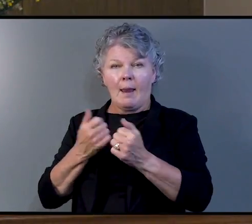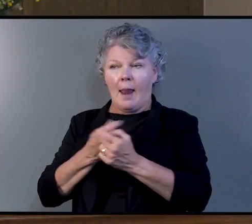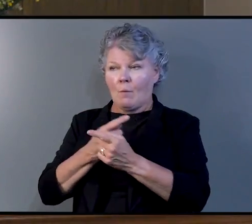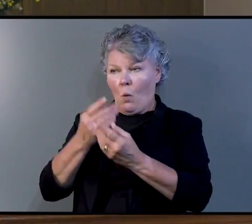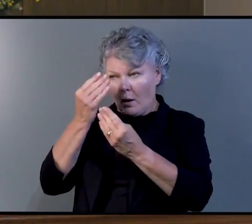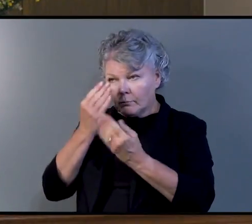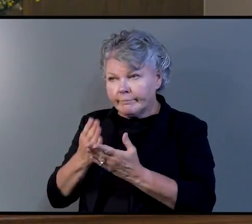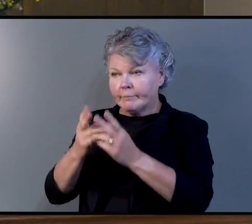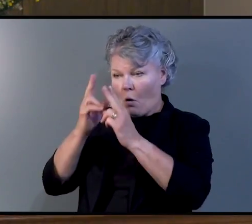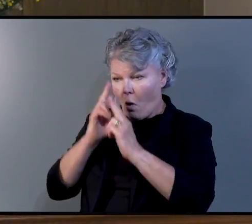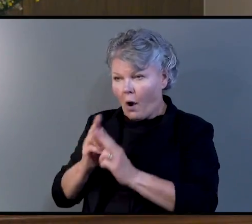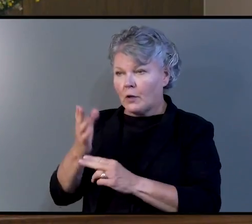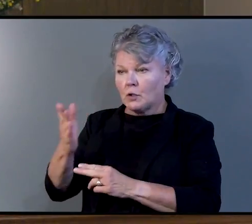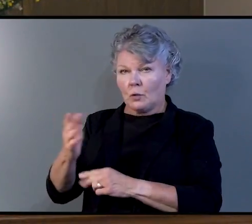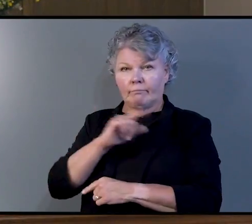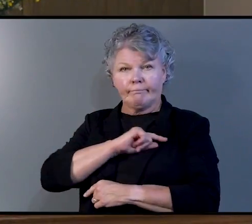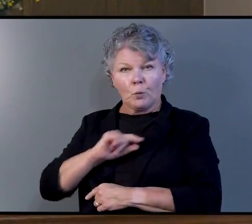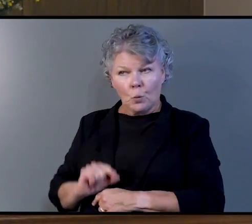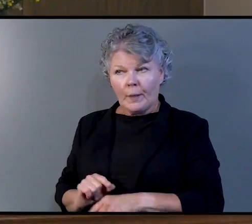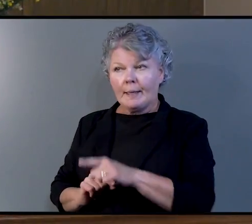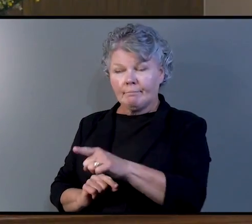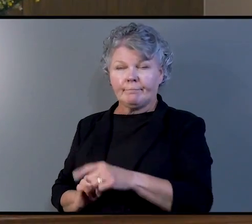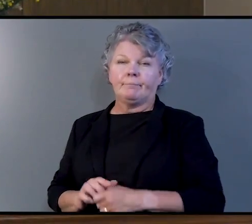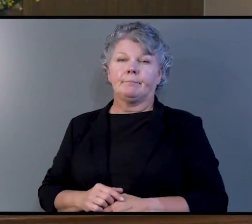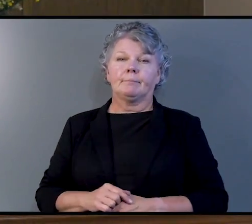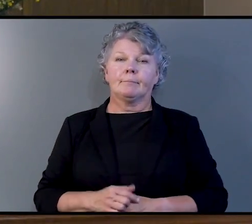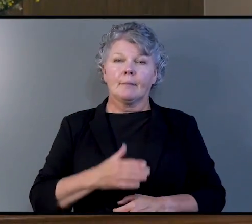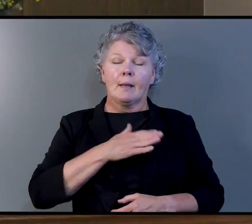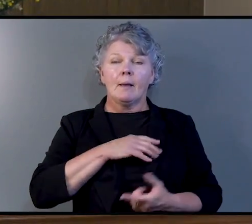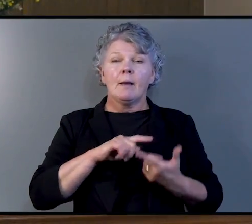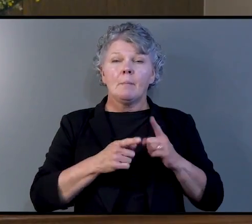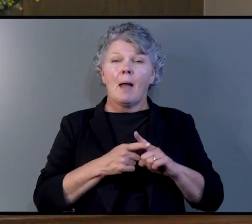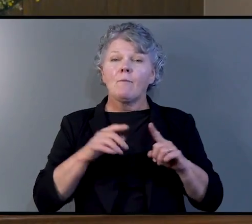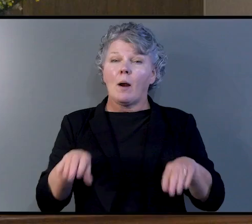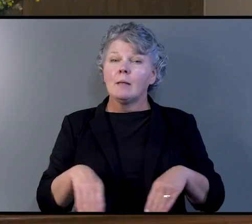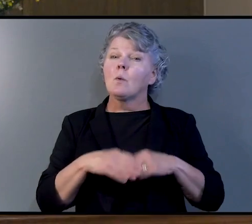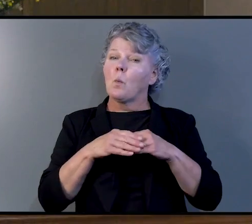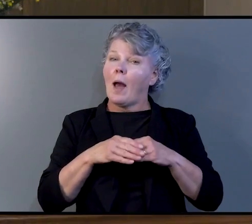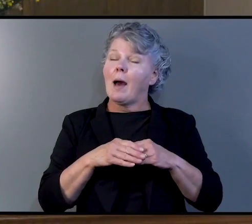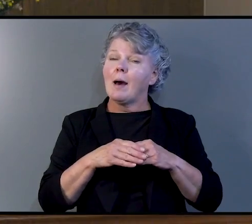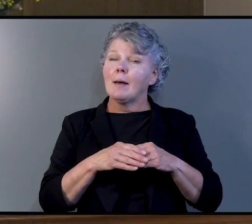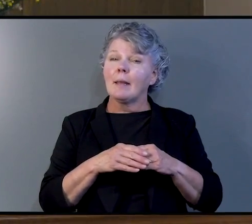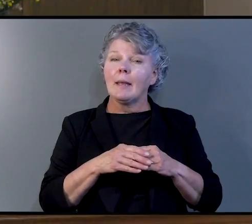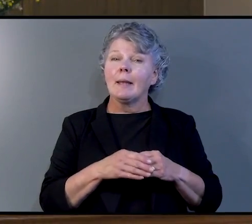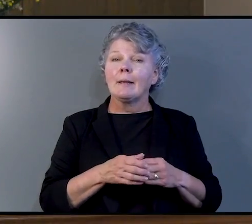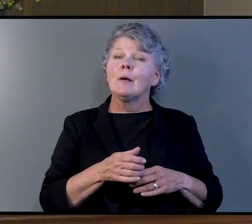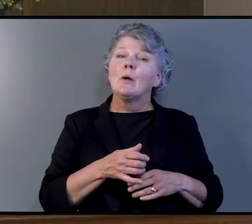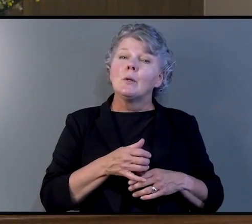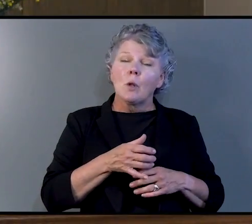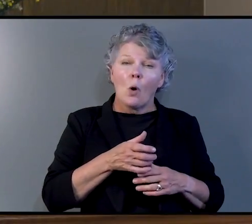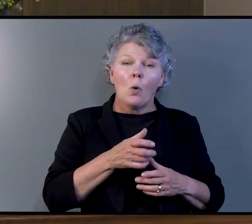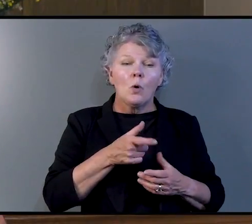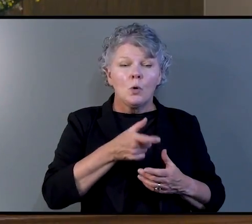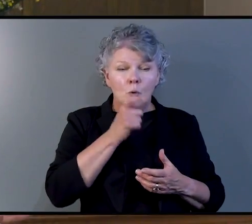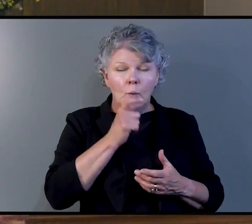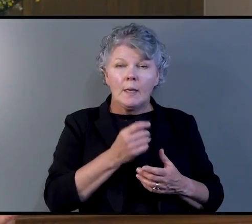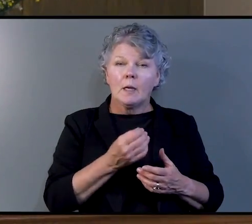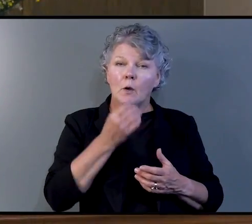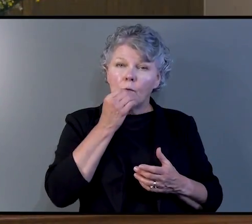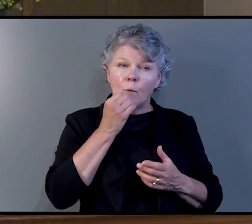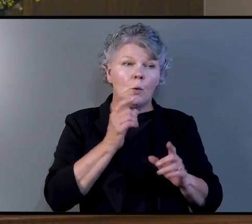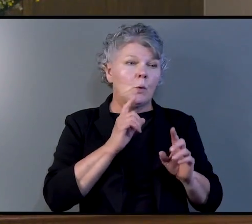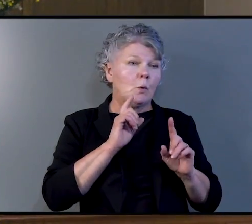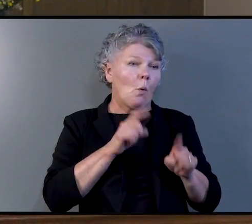that one day, she is queen. So at my friend's wedding, as I took drink and food orders, looked for cell